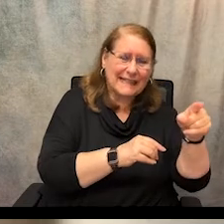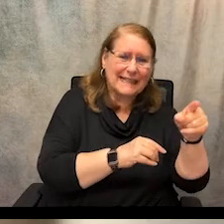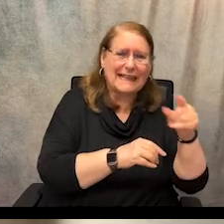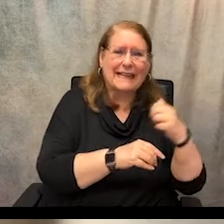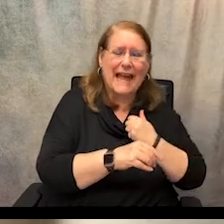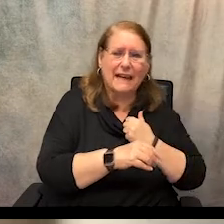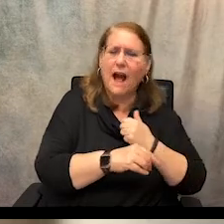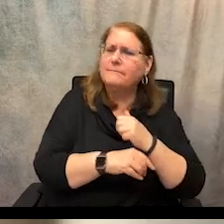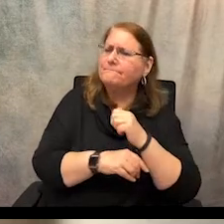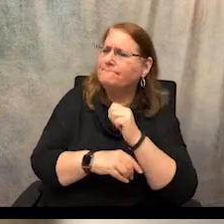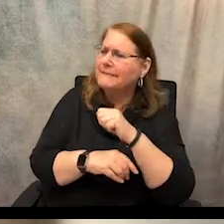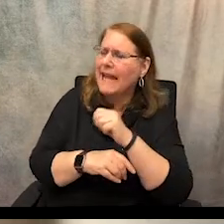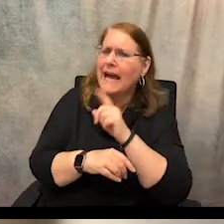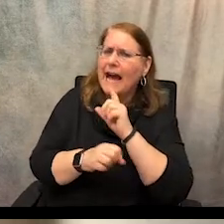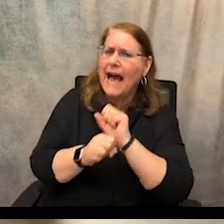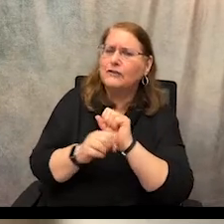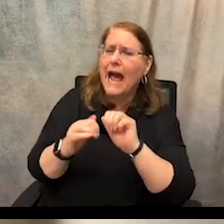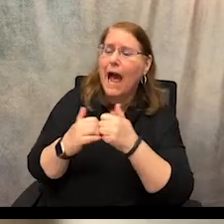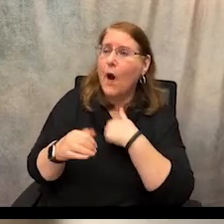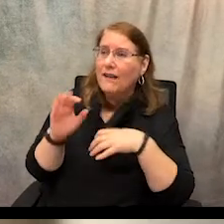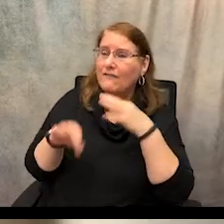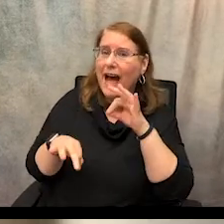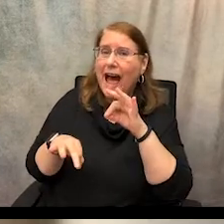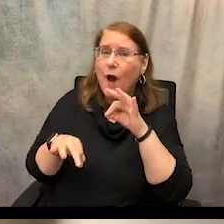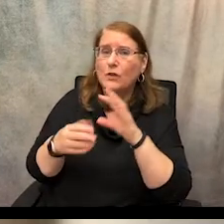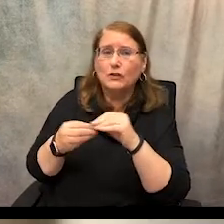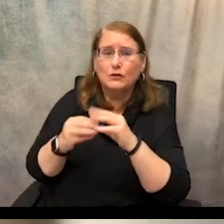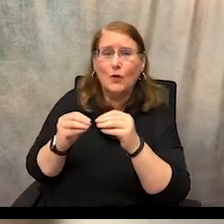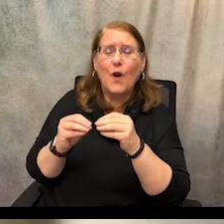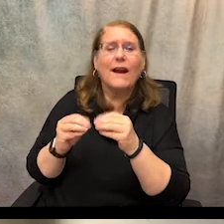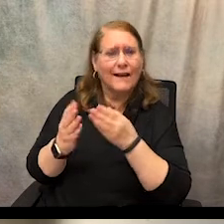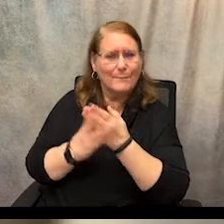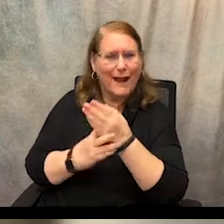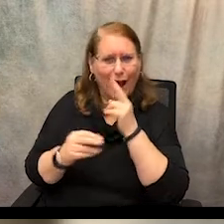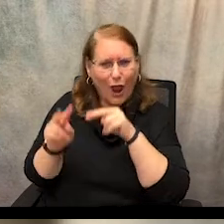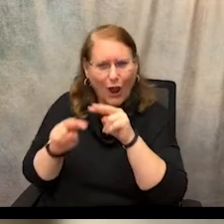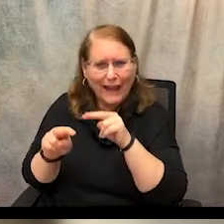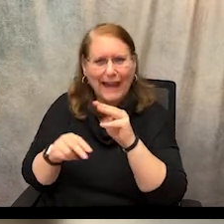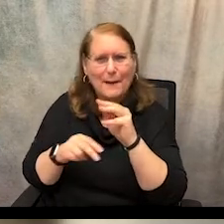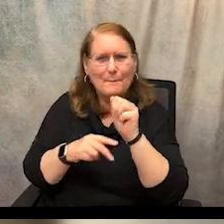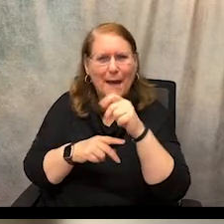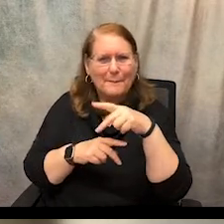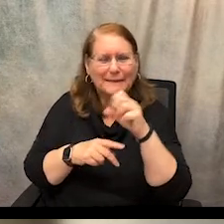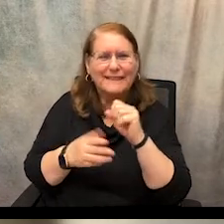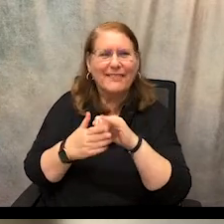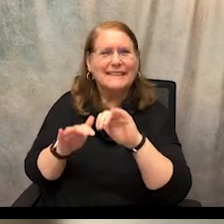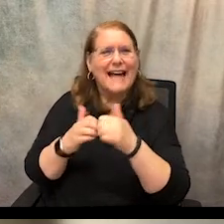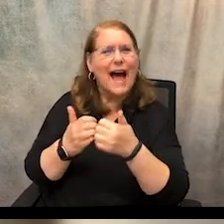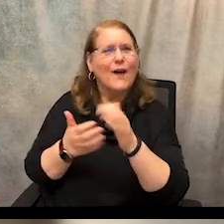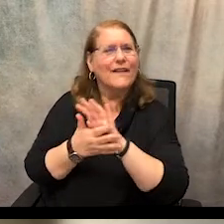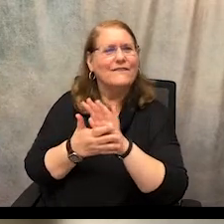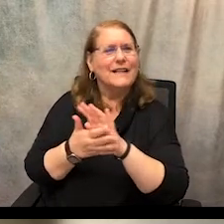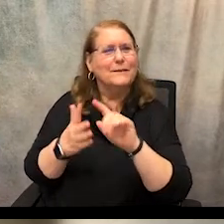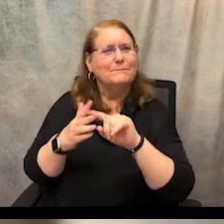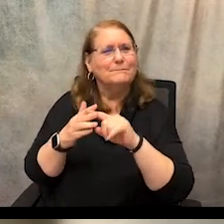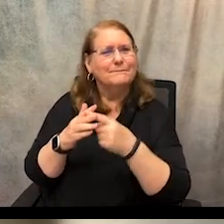Actually, the way I found the story was by looking at maps, which is sort of how the film begins,